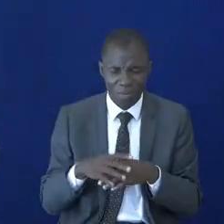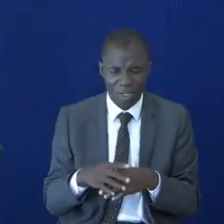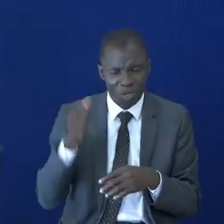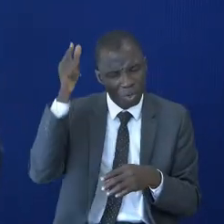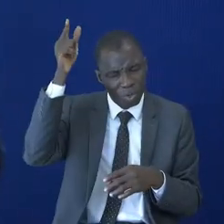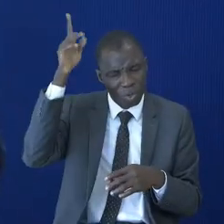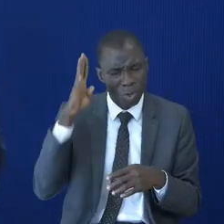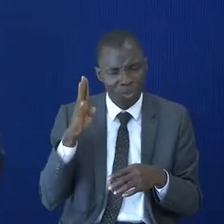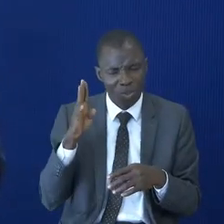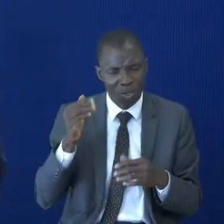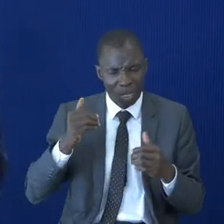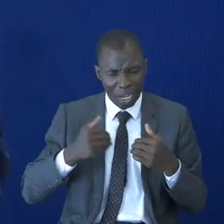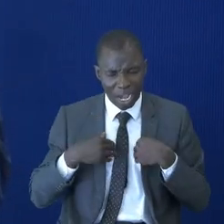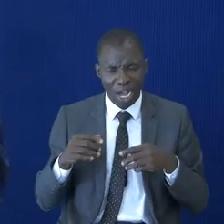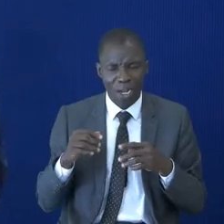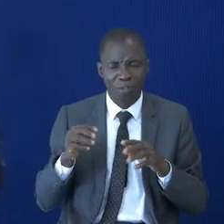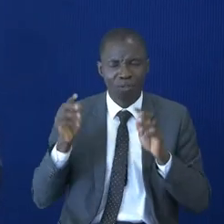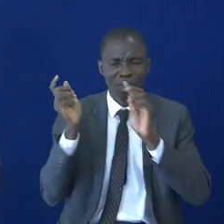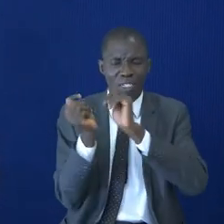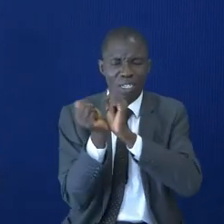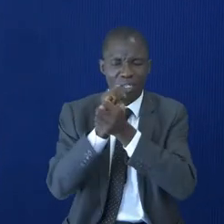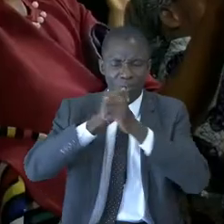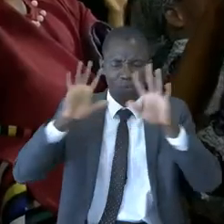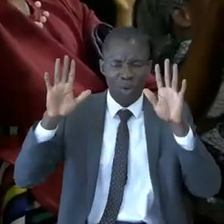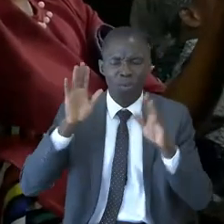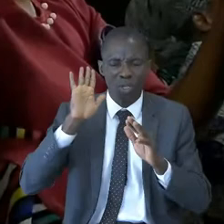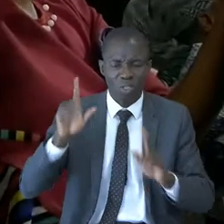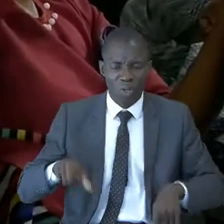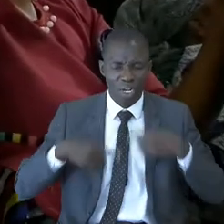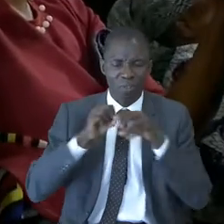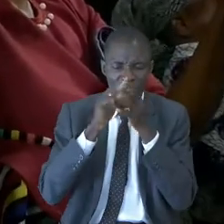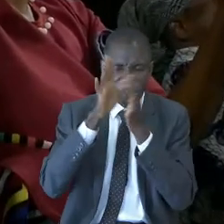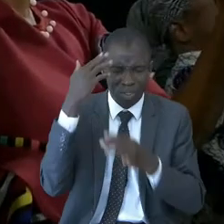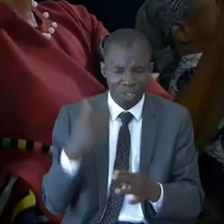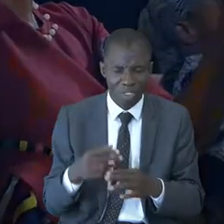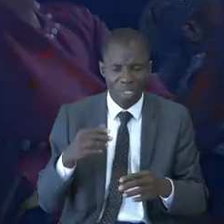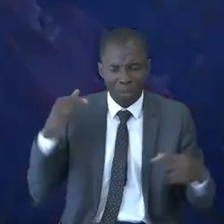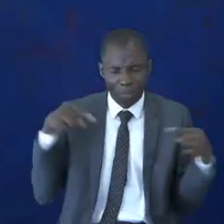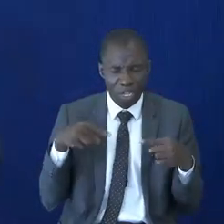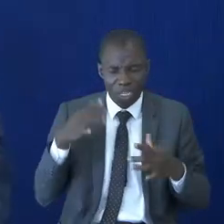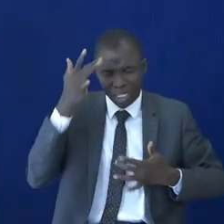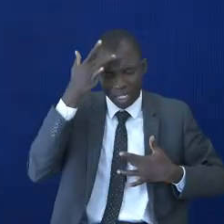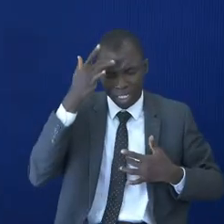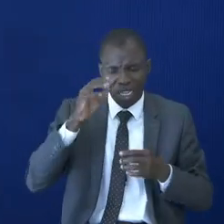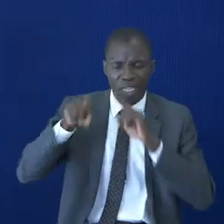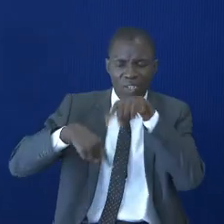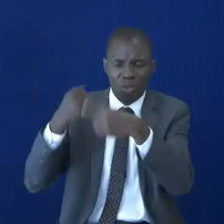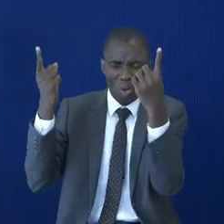God has transformed your life. Pain, sickness, everything